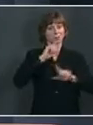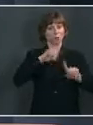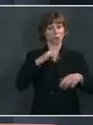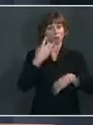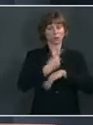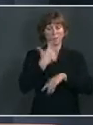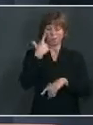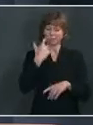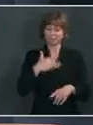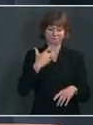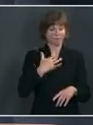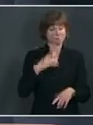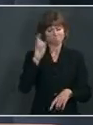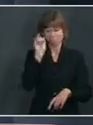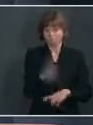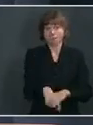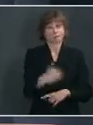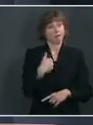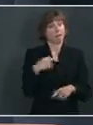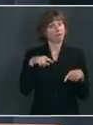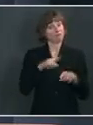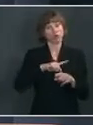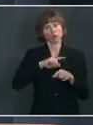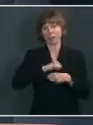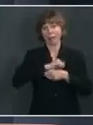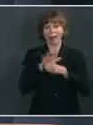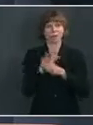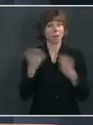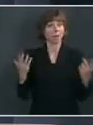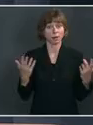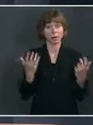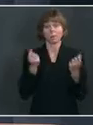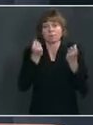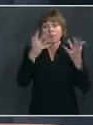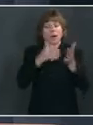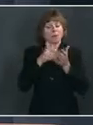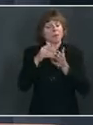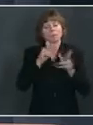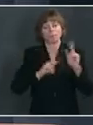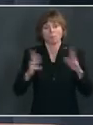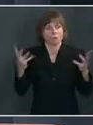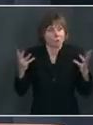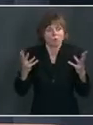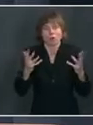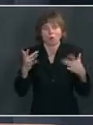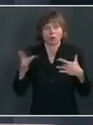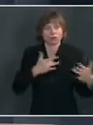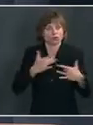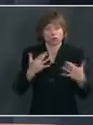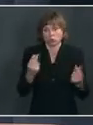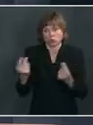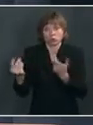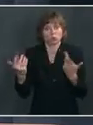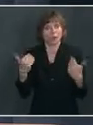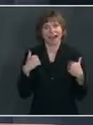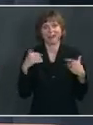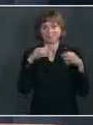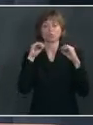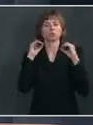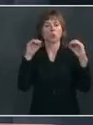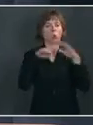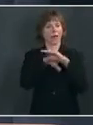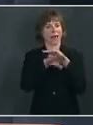felt essential at a time of a pandemic when millions of people are concerned about their health care. Far too many still don't have access